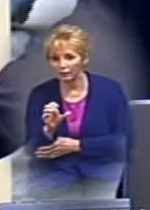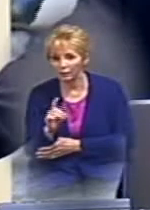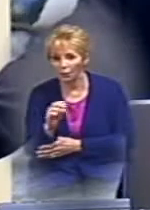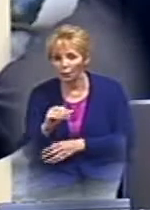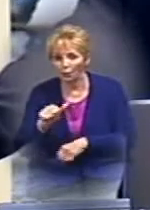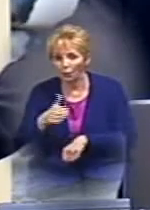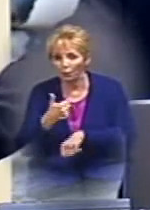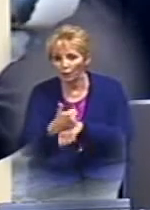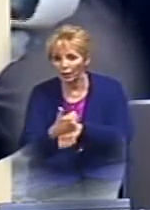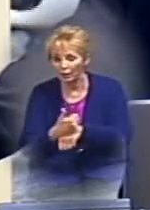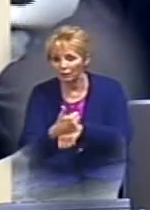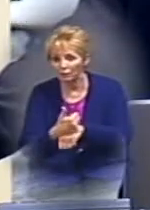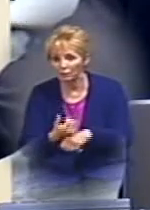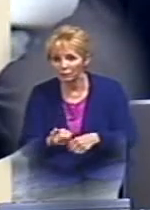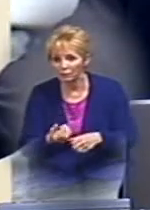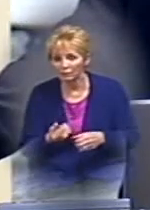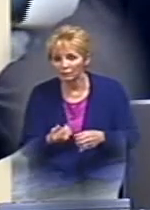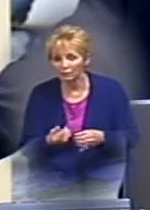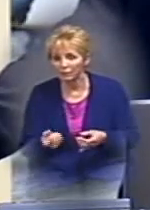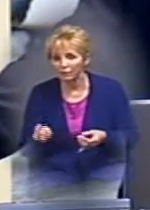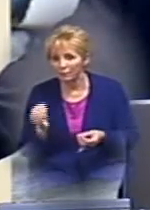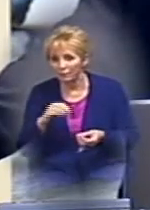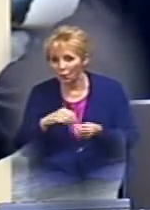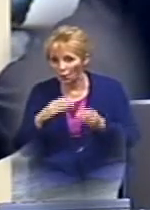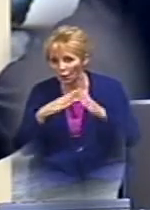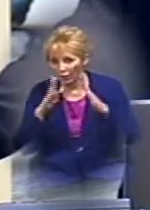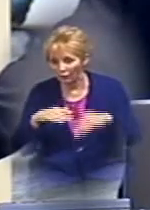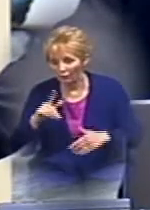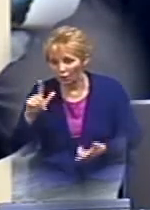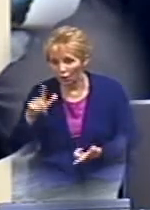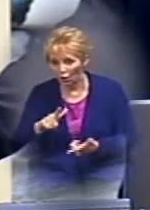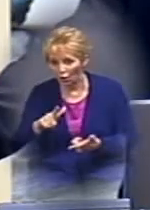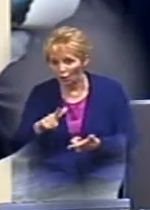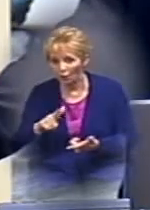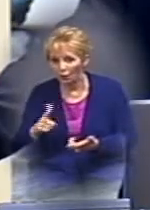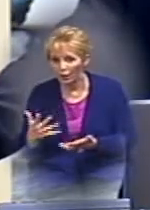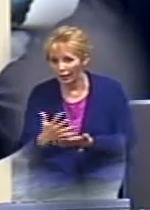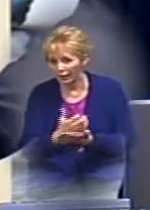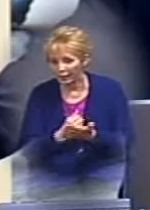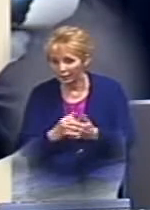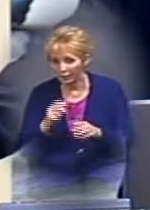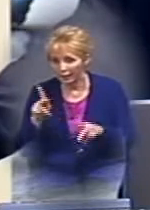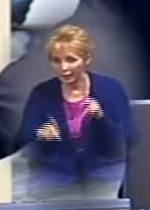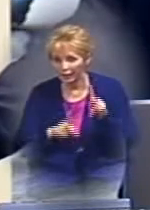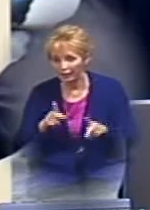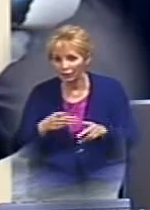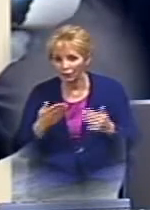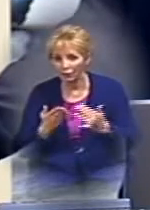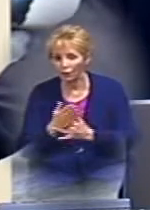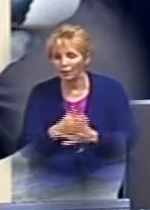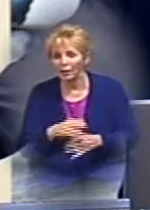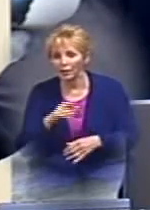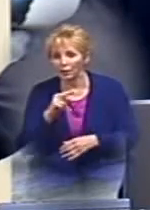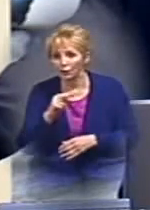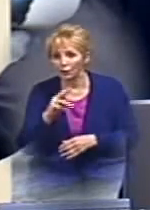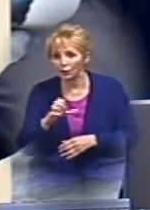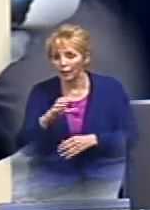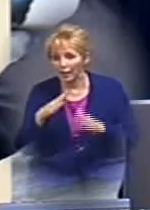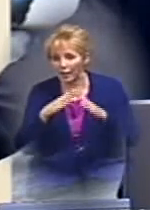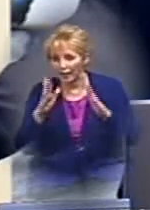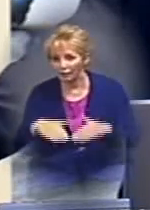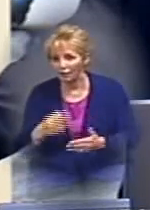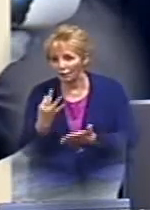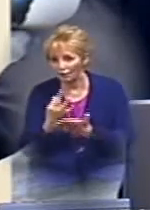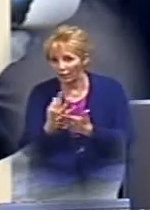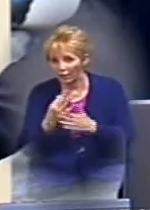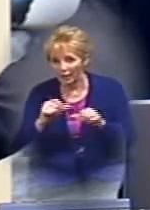build additional housing for low and moderate income individuals through the North Carolina Housing Finance Agency. Some of these